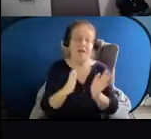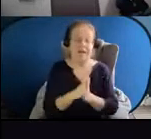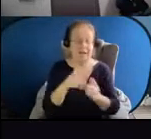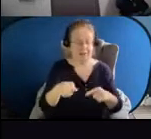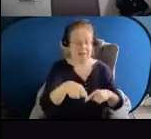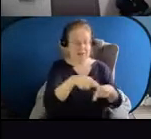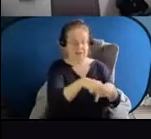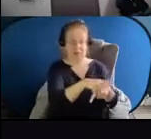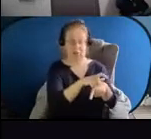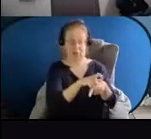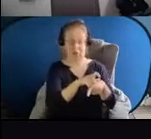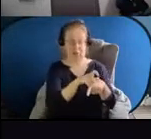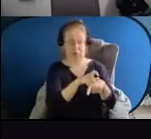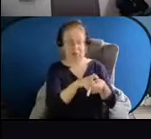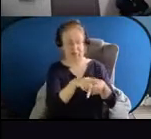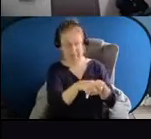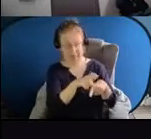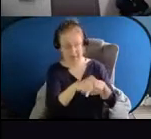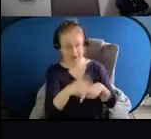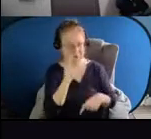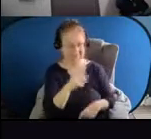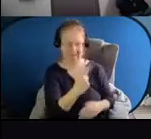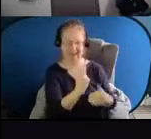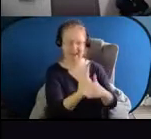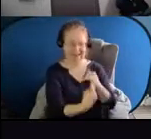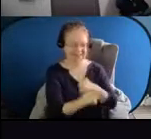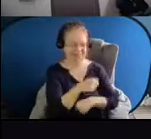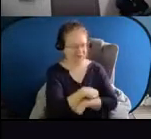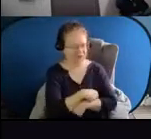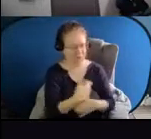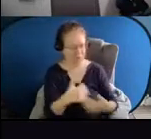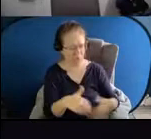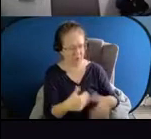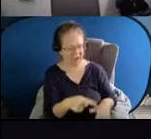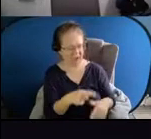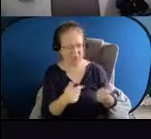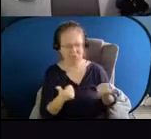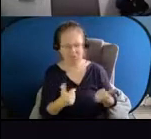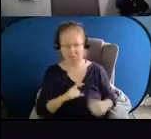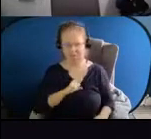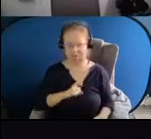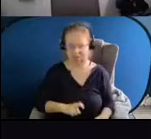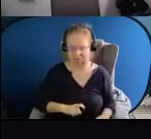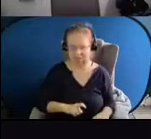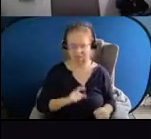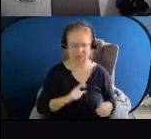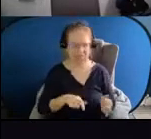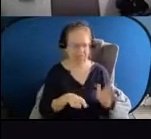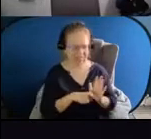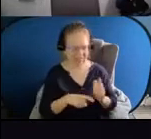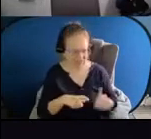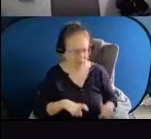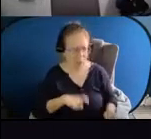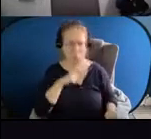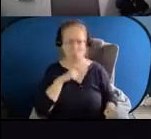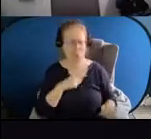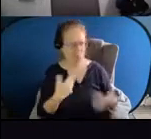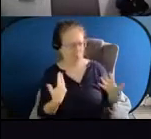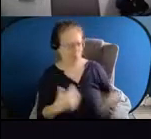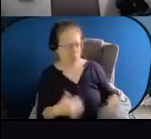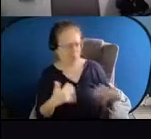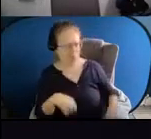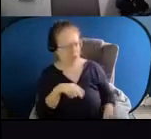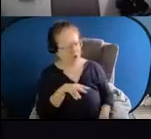course of the journey itself, of watching these individuals progress from where they were to where we could get them, was